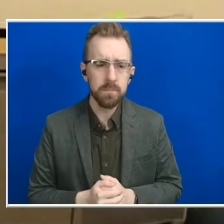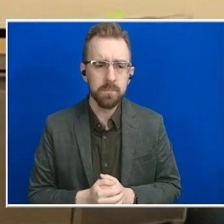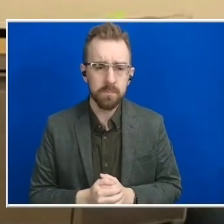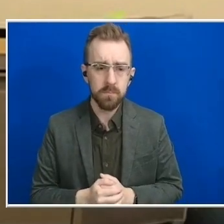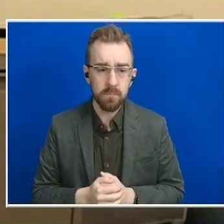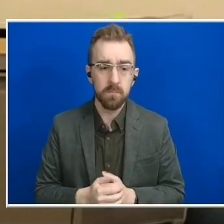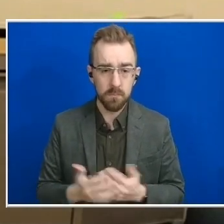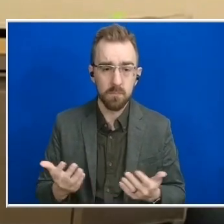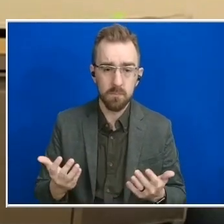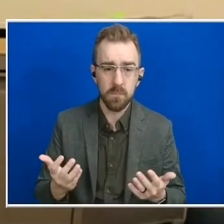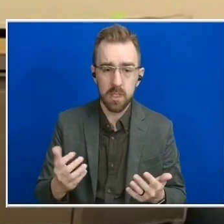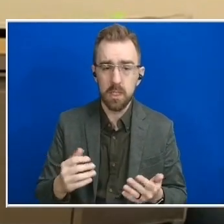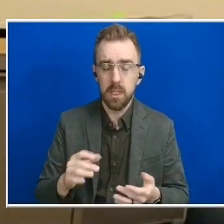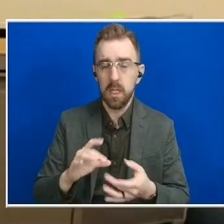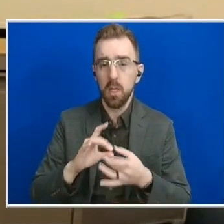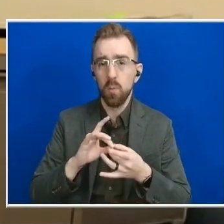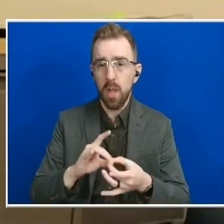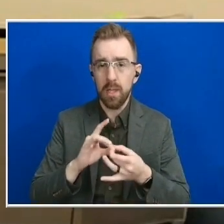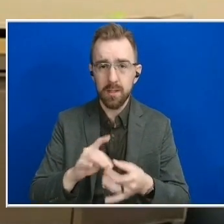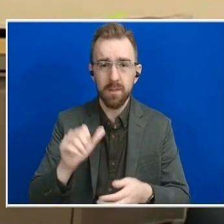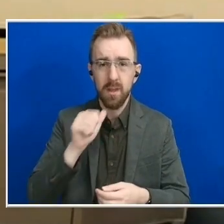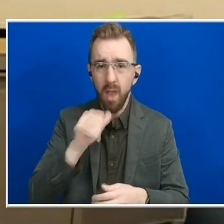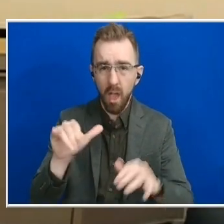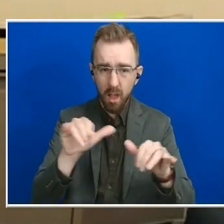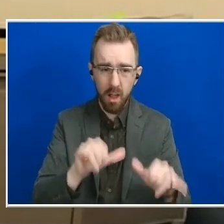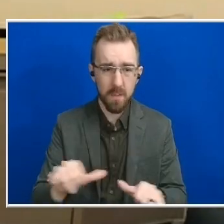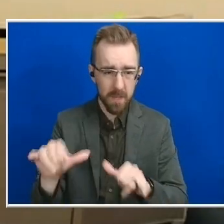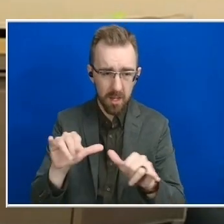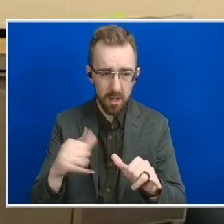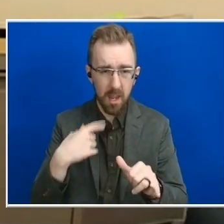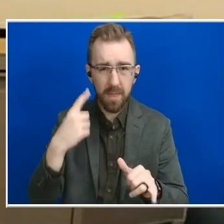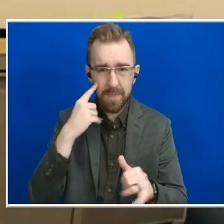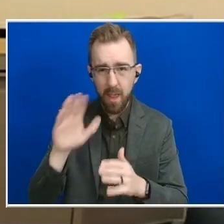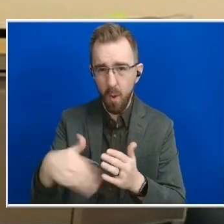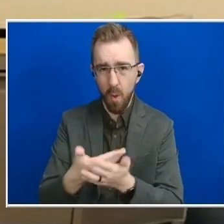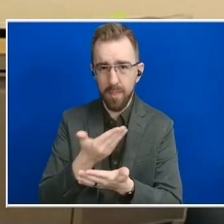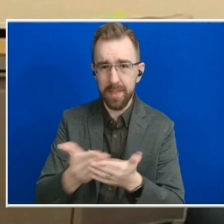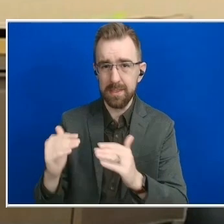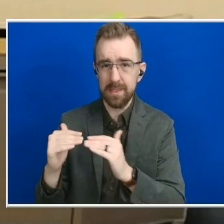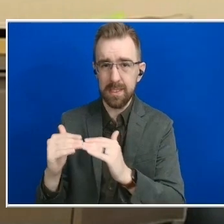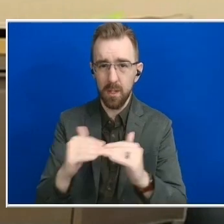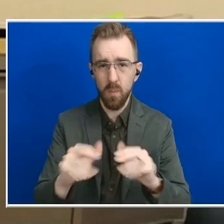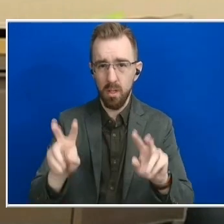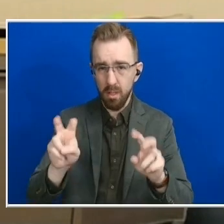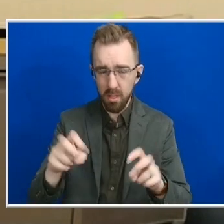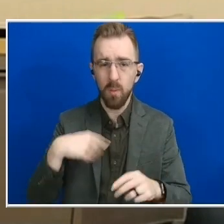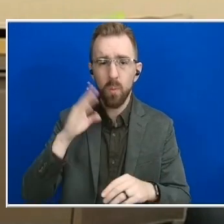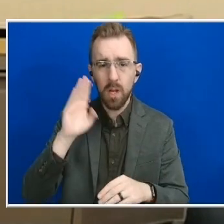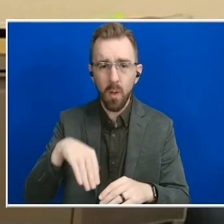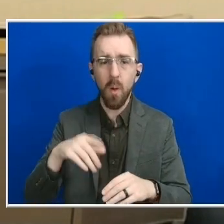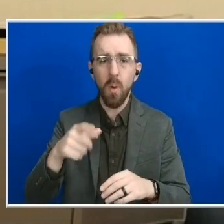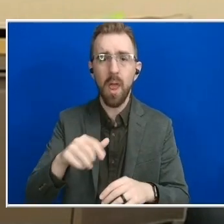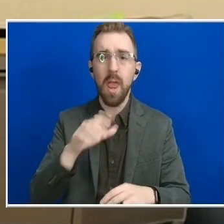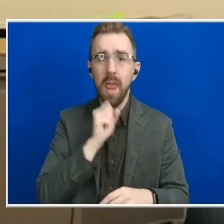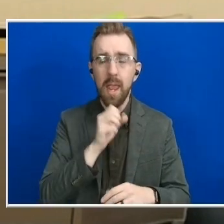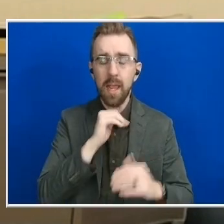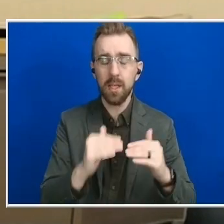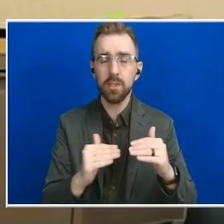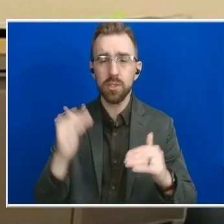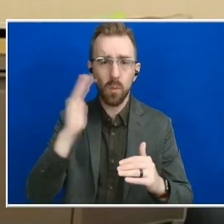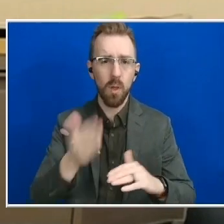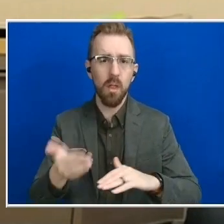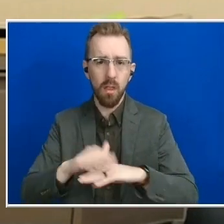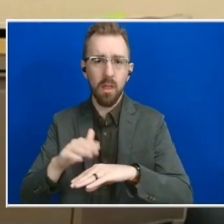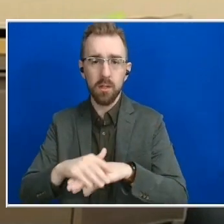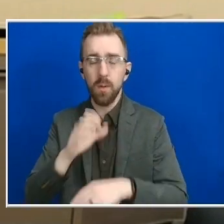It's a relatively uncommon condition, I think, all things being equal. We know the prevalence increases with age. So below the age of 65, we think